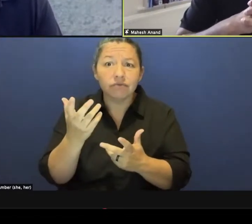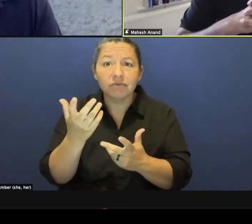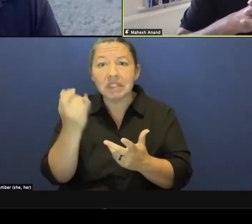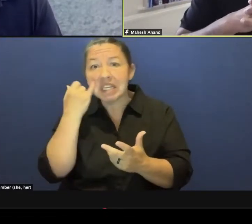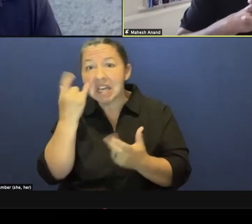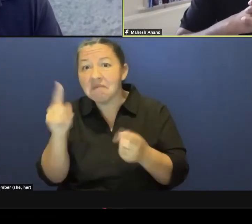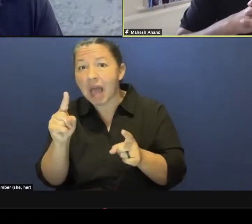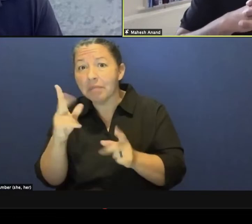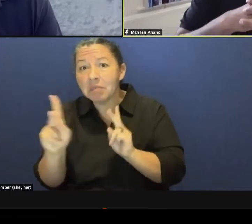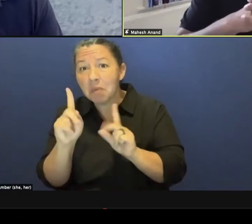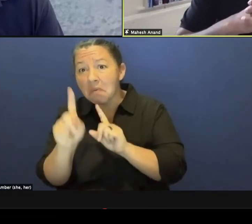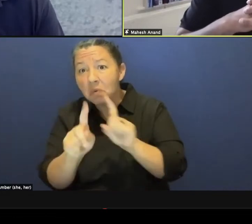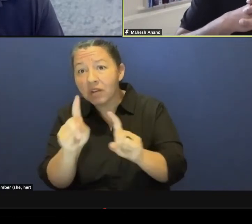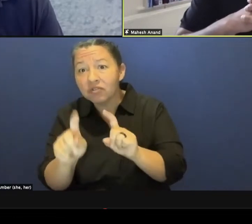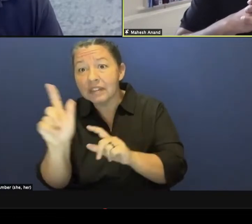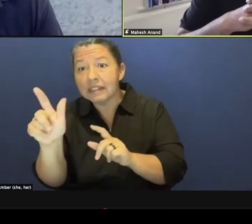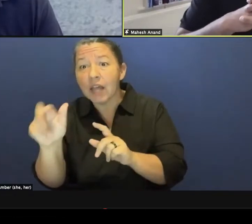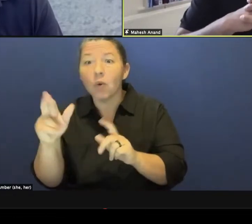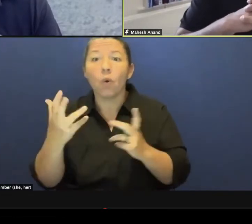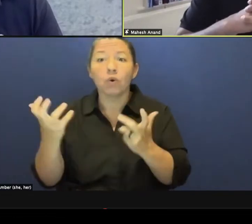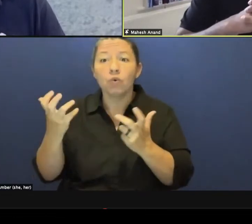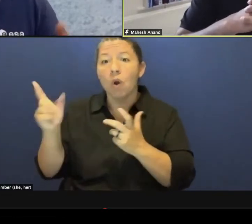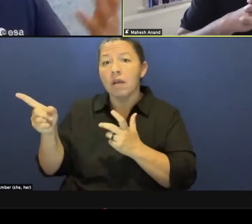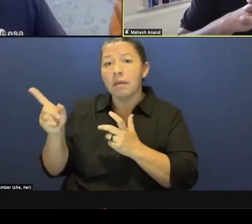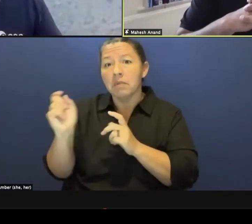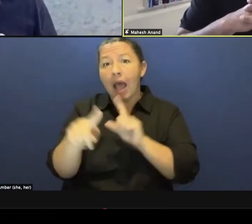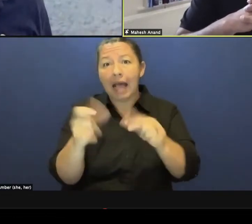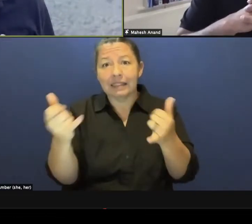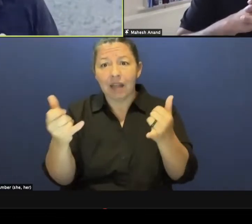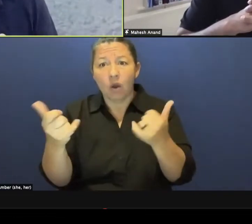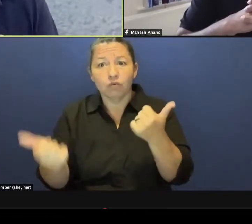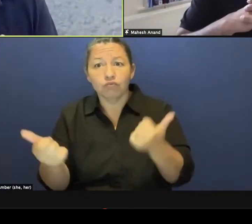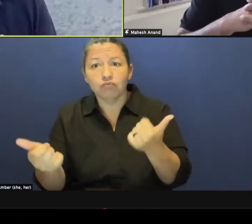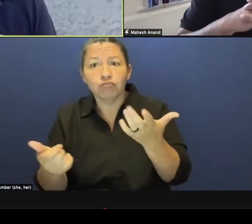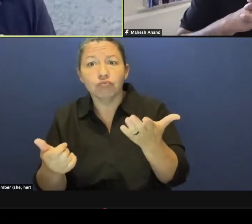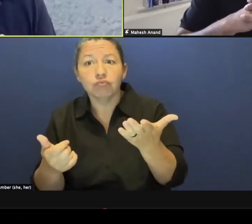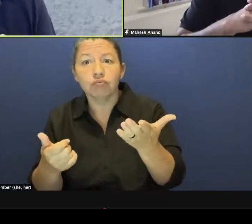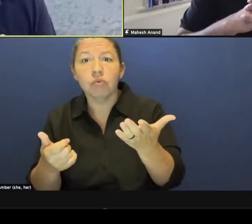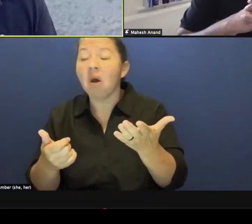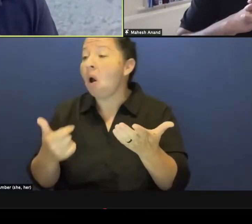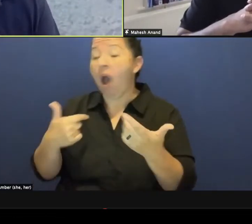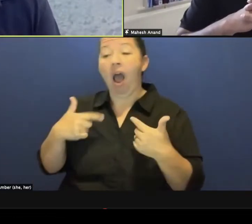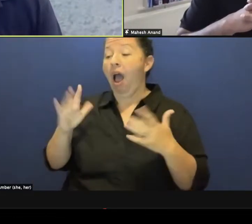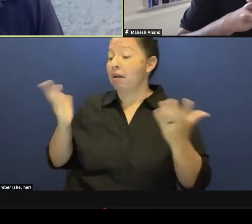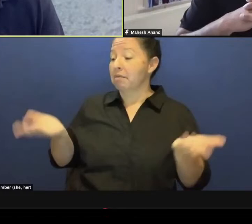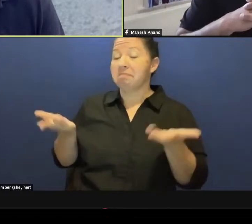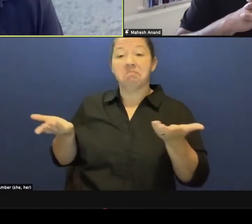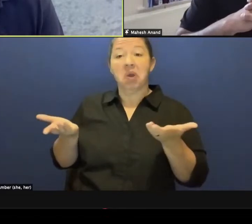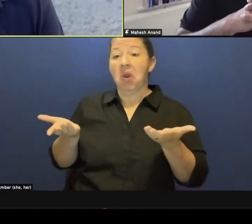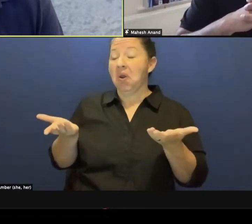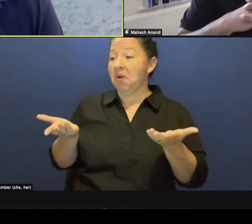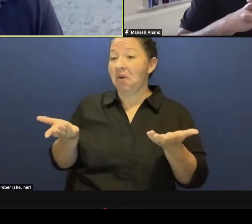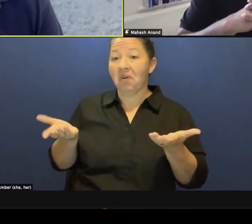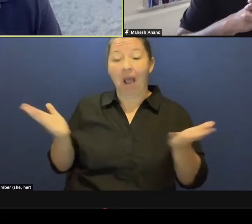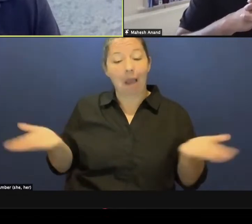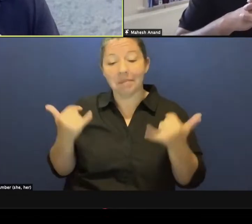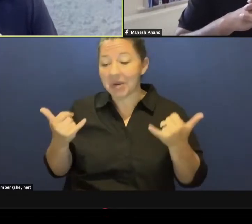you a couple of questions later, or do you want them to ask now? I'm at your service, completely at your service. I'm here